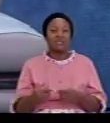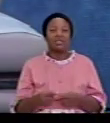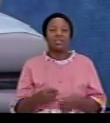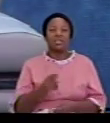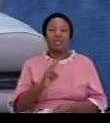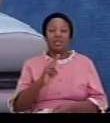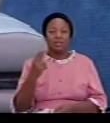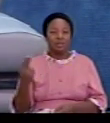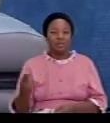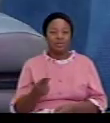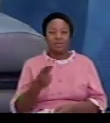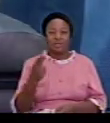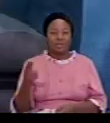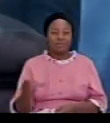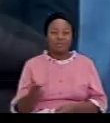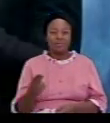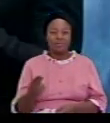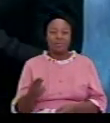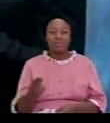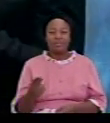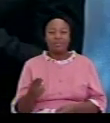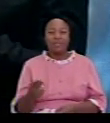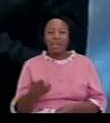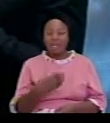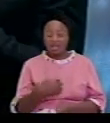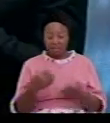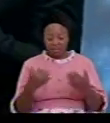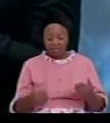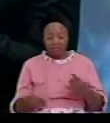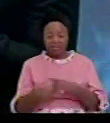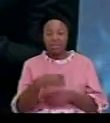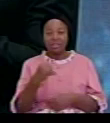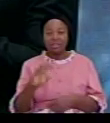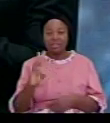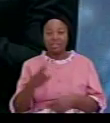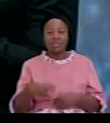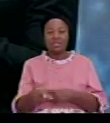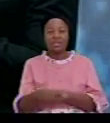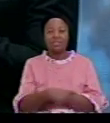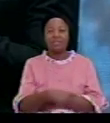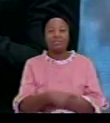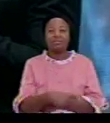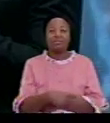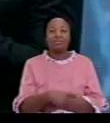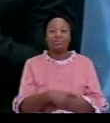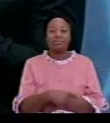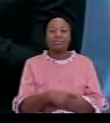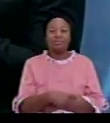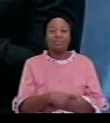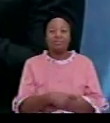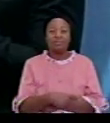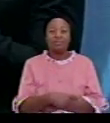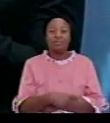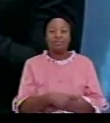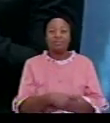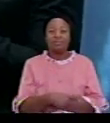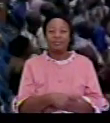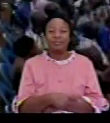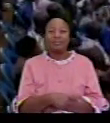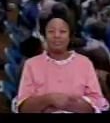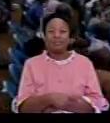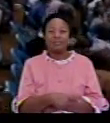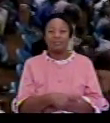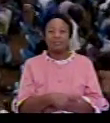six jours. Today is the sixth day. Qu'il s'est donné dans la croisade, dans